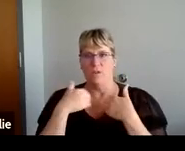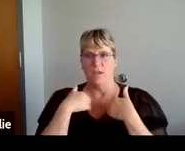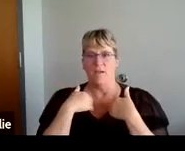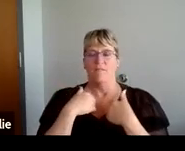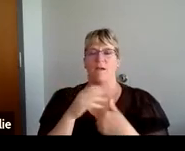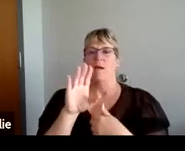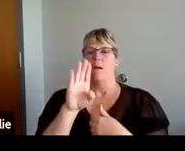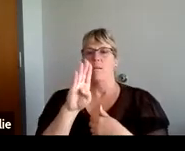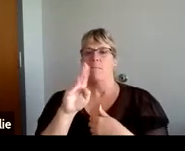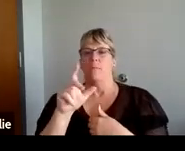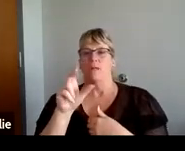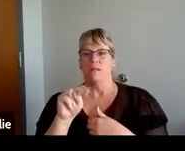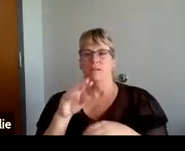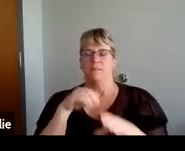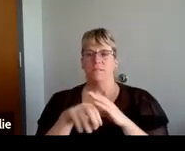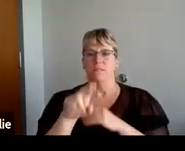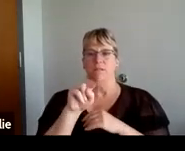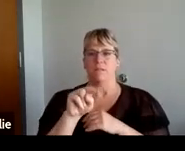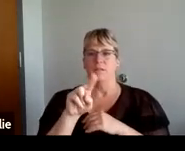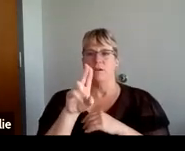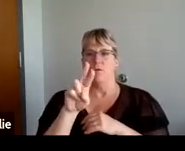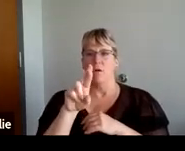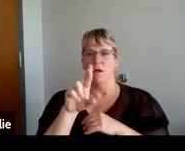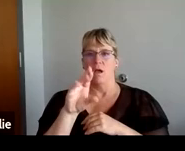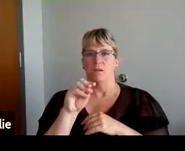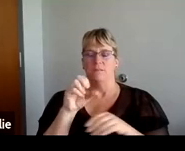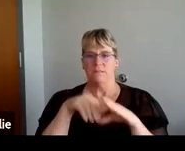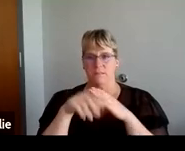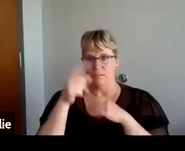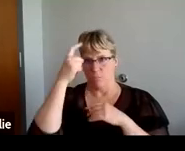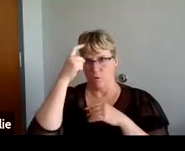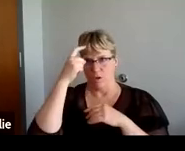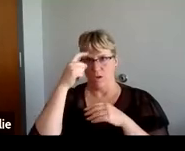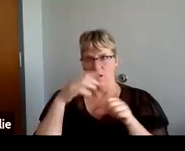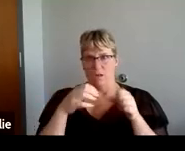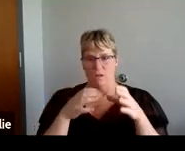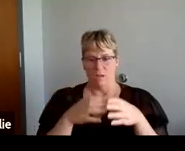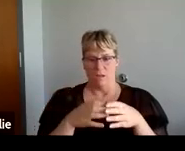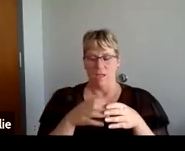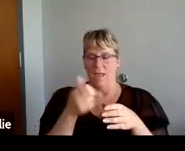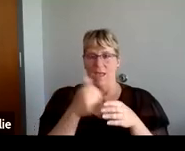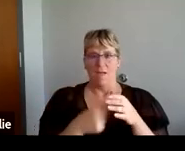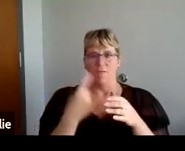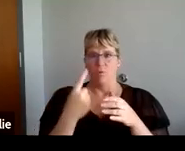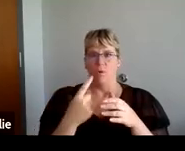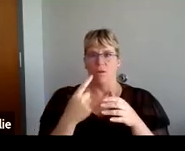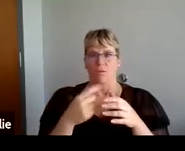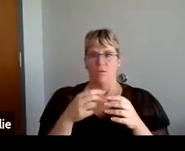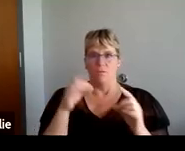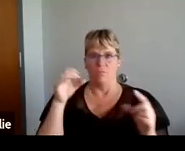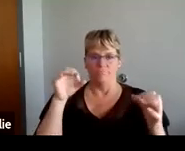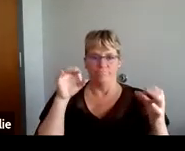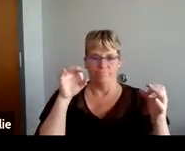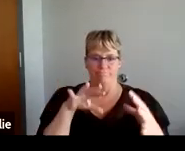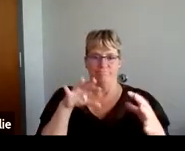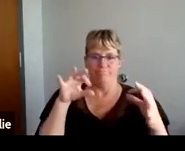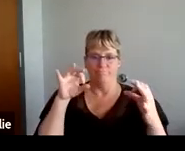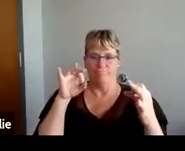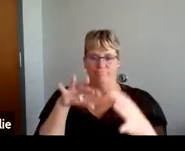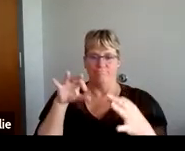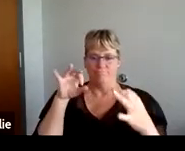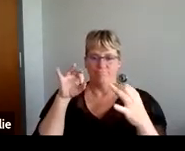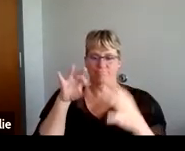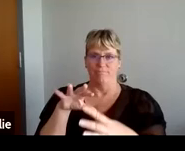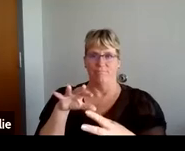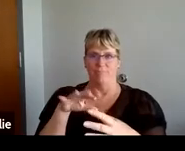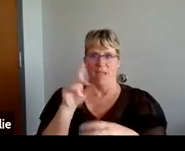of these neurons in our brain. And so every one of those circuits has to work in concert with